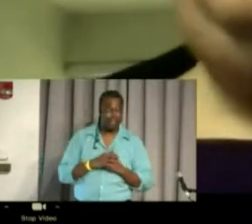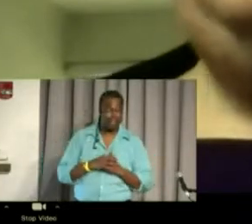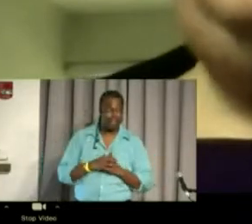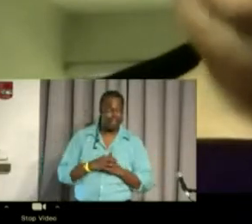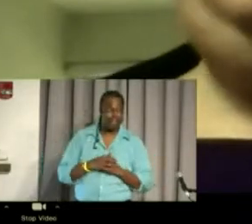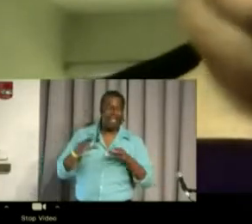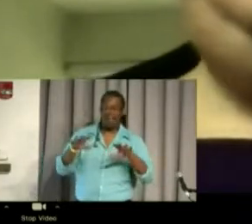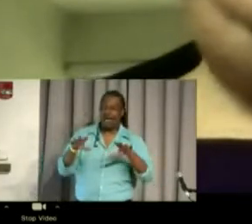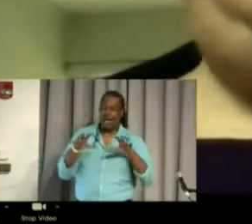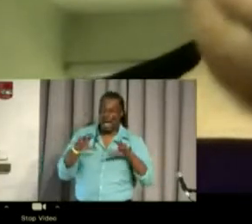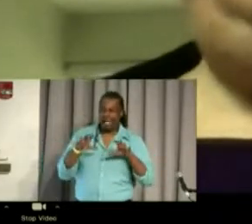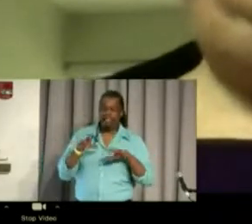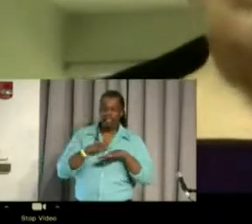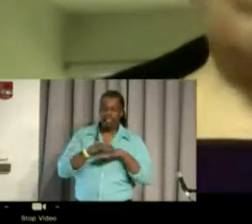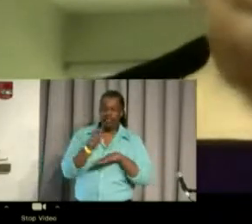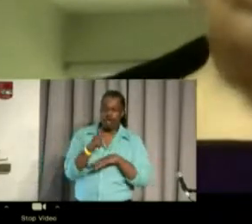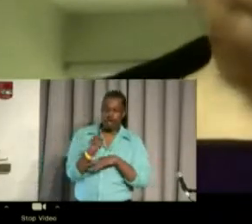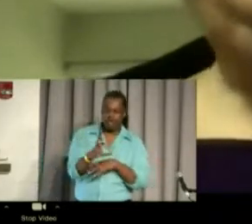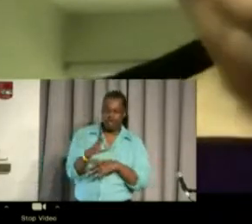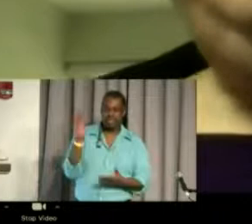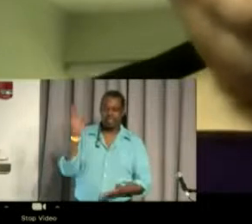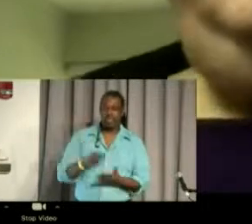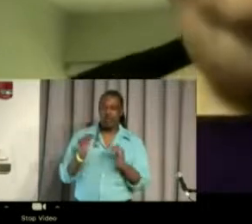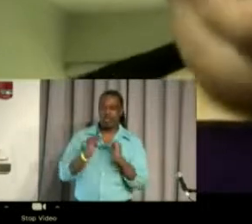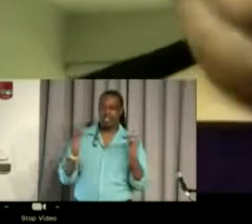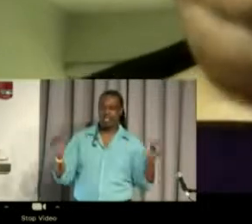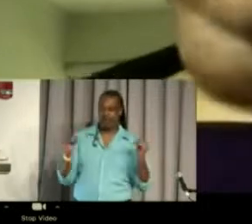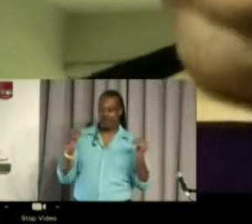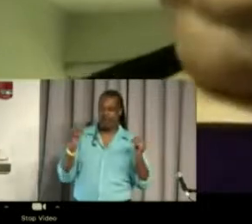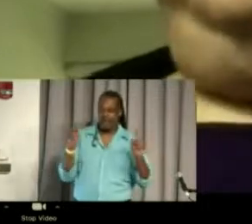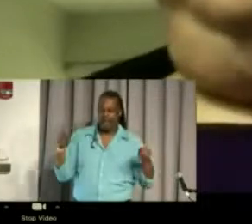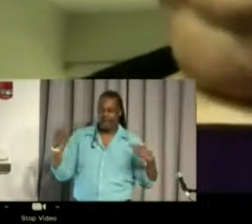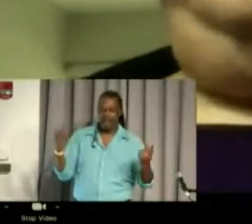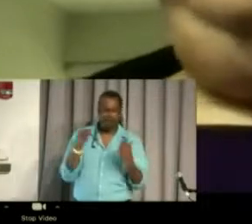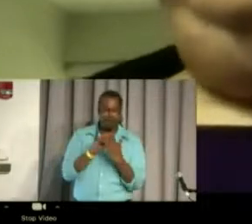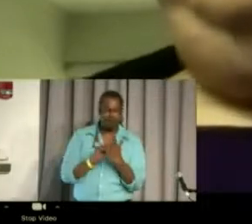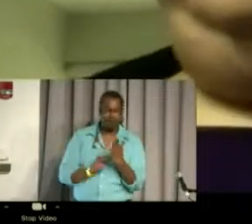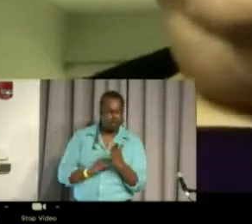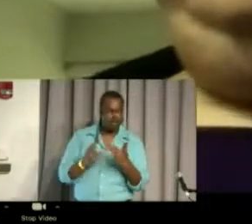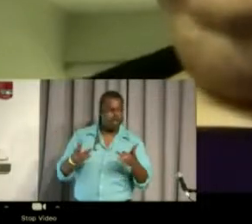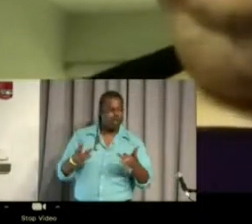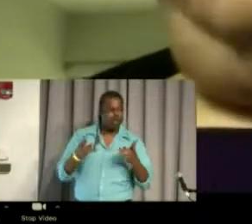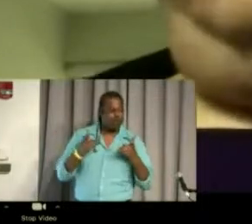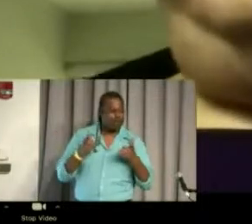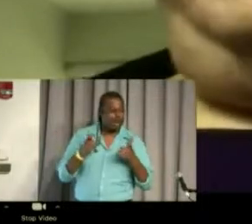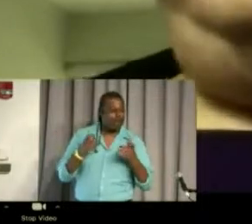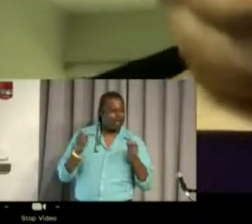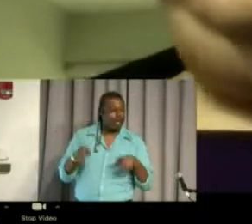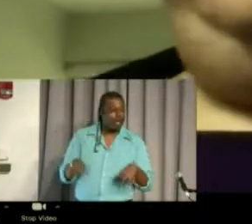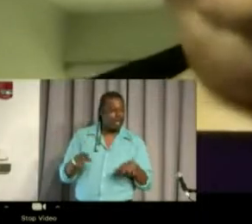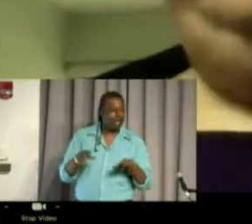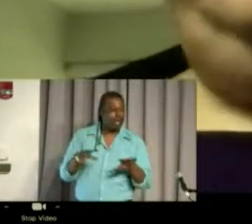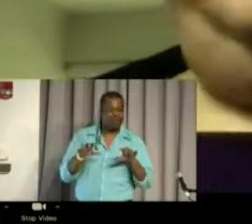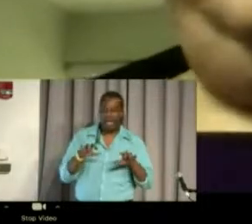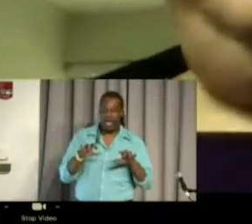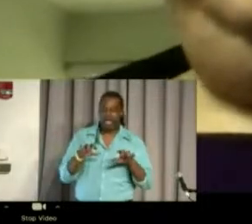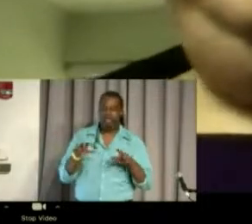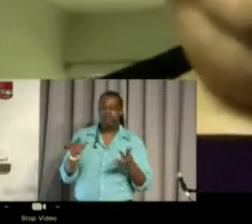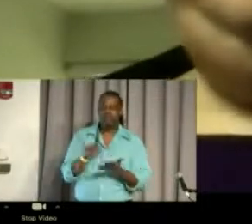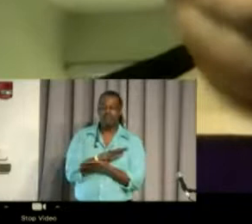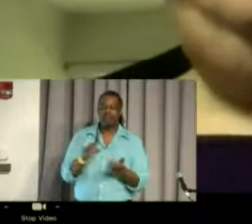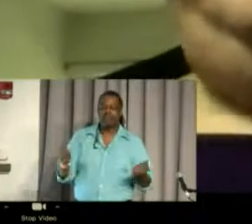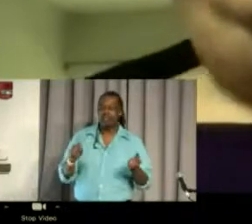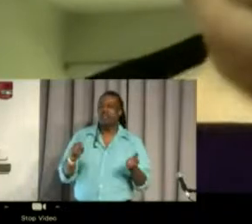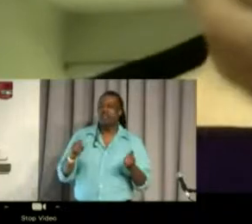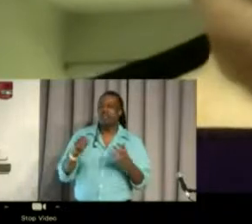since record keeping began in the 1970s. Rapid loss of the Earth's ice mitigates the role that ice plays in lowering